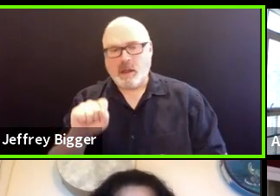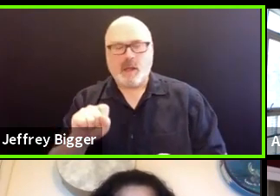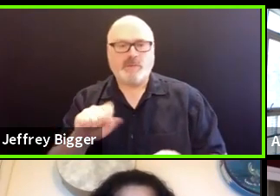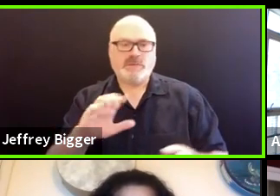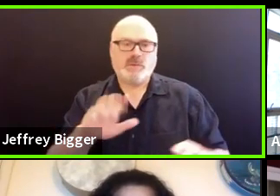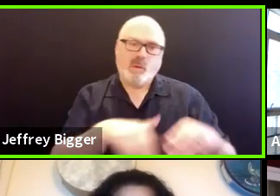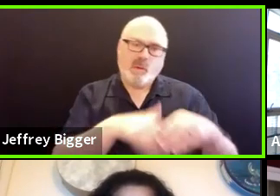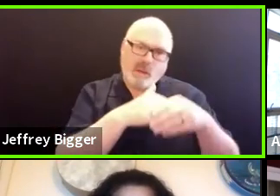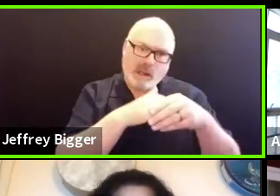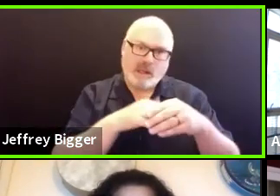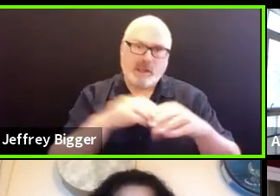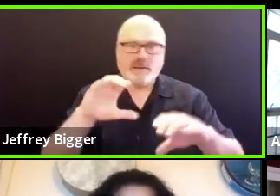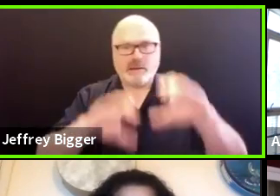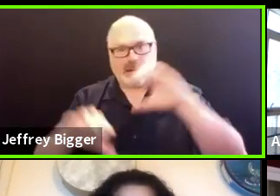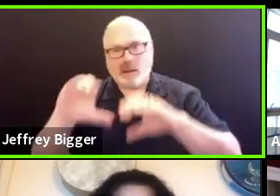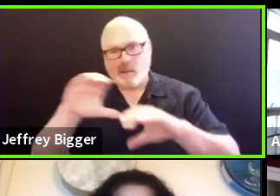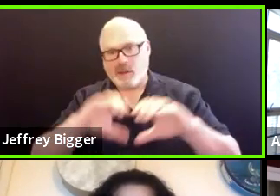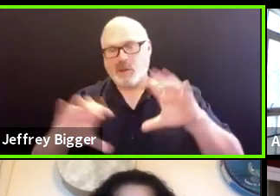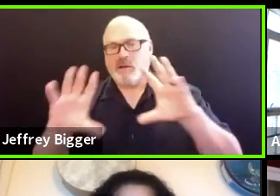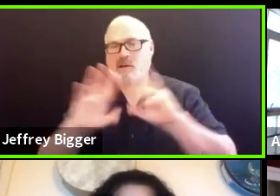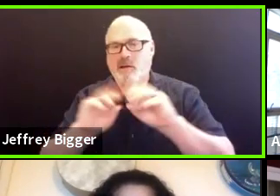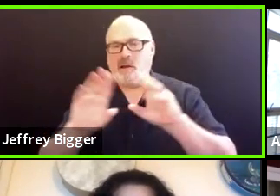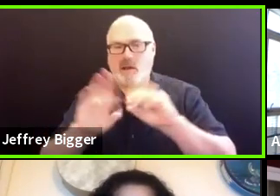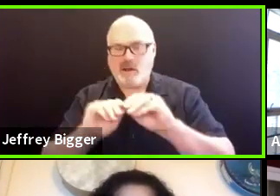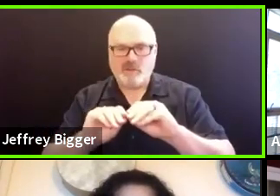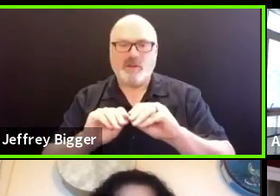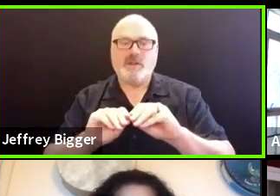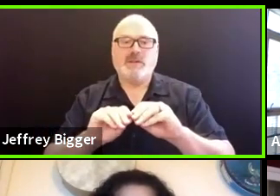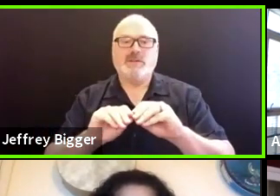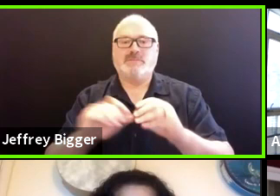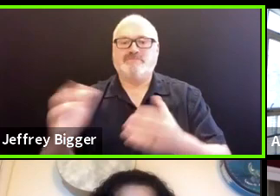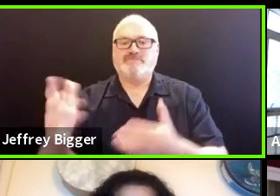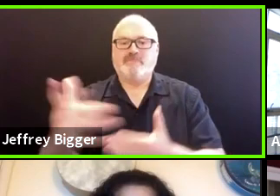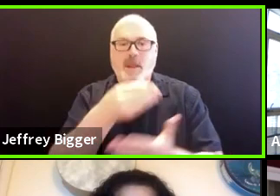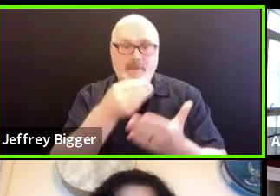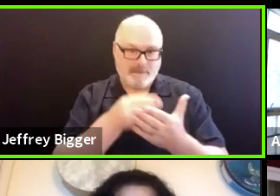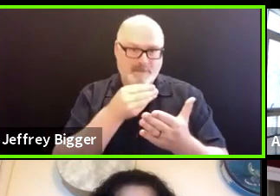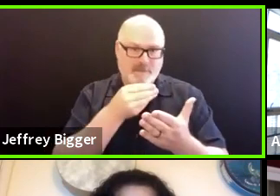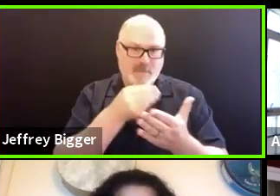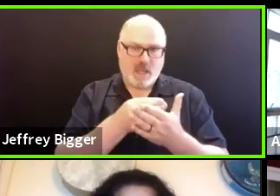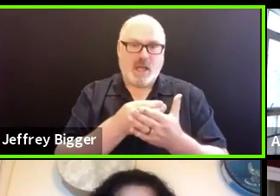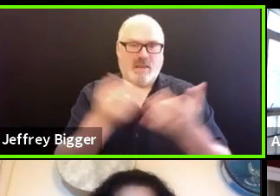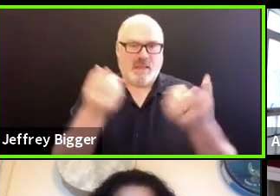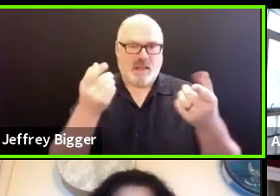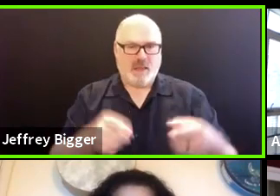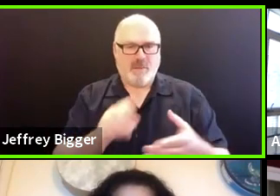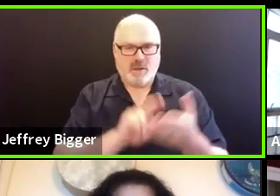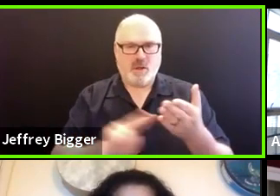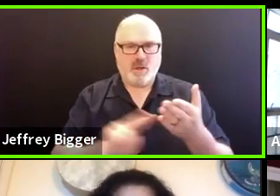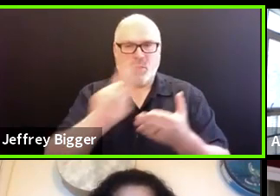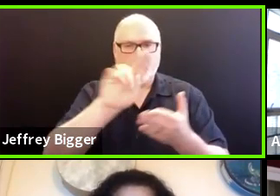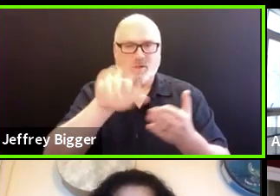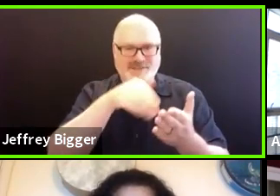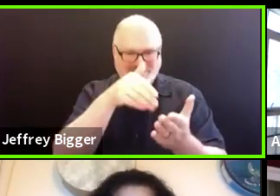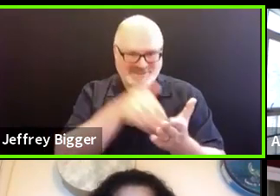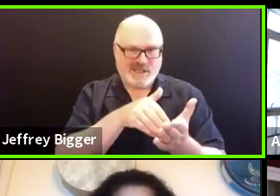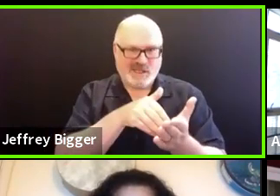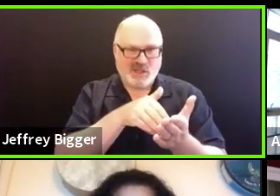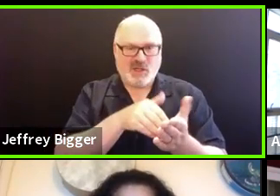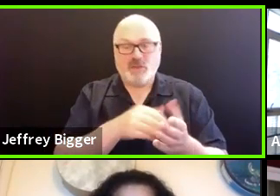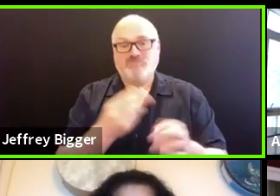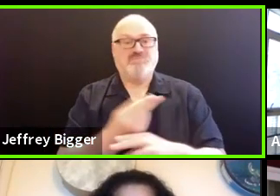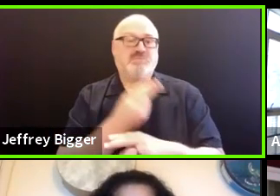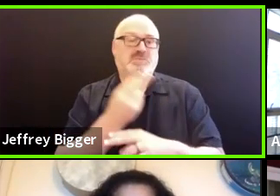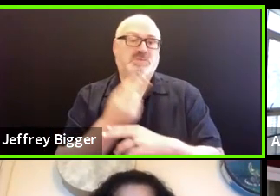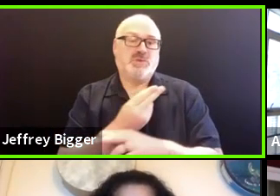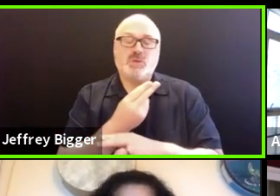to chemistry conferences that take place in our university center, and also make use